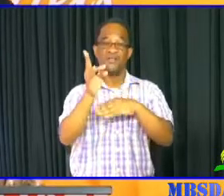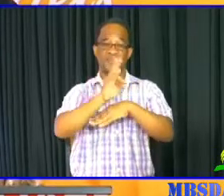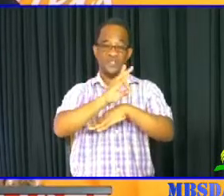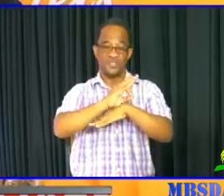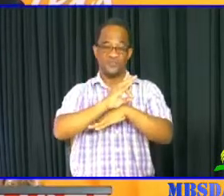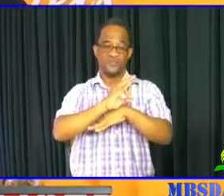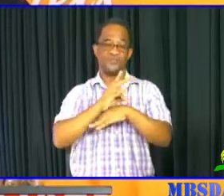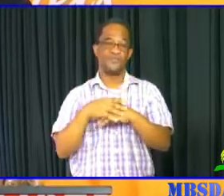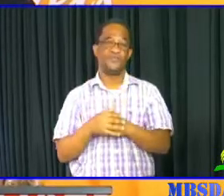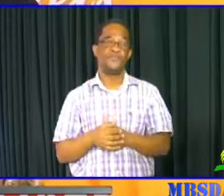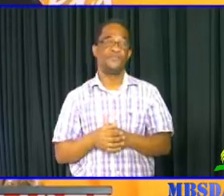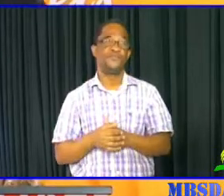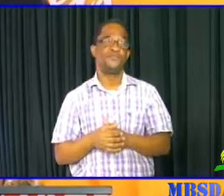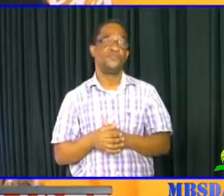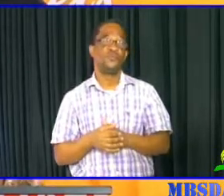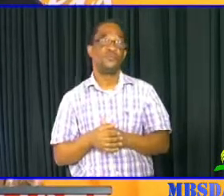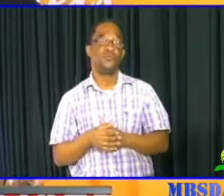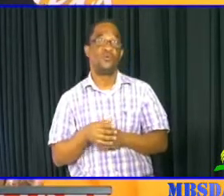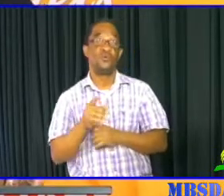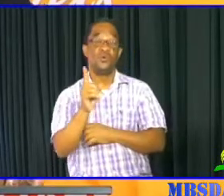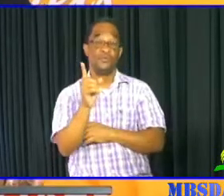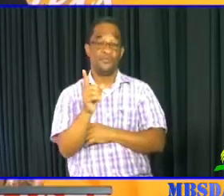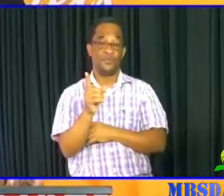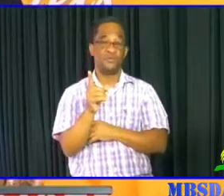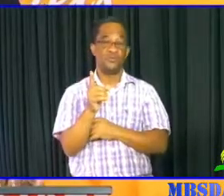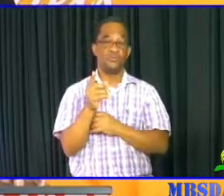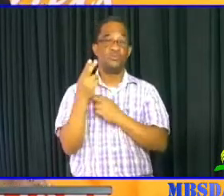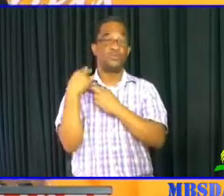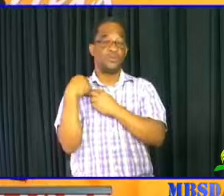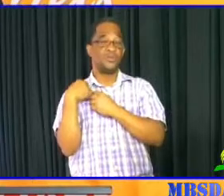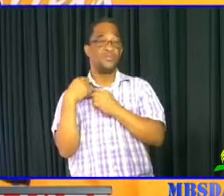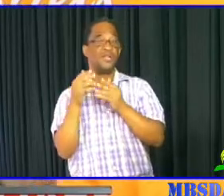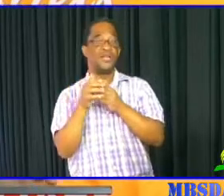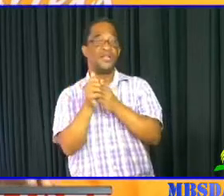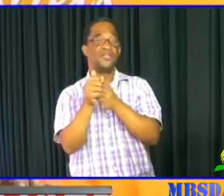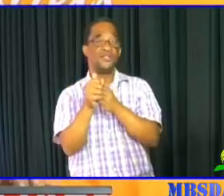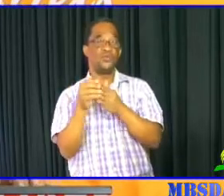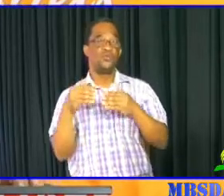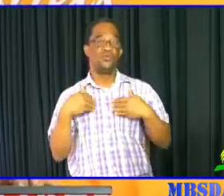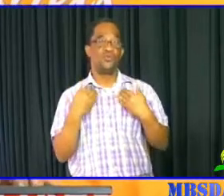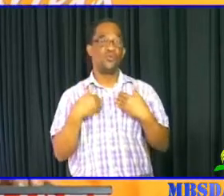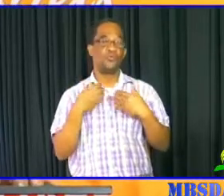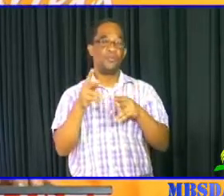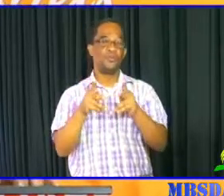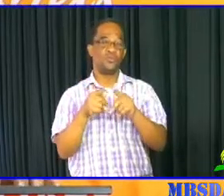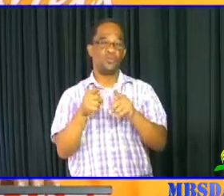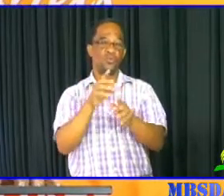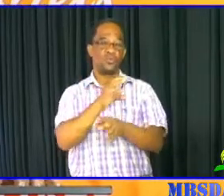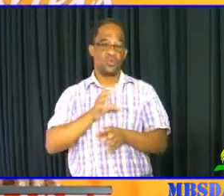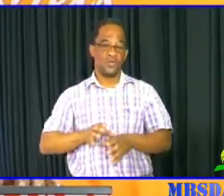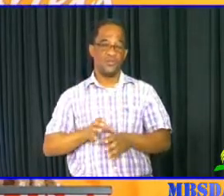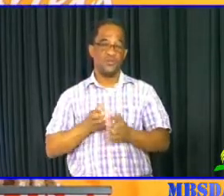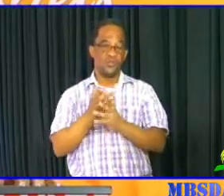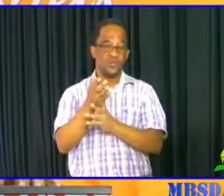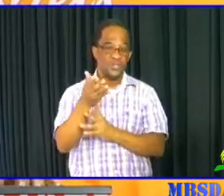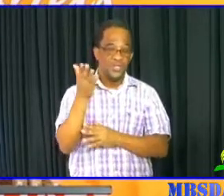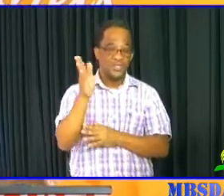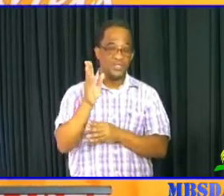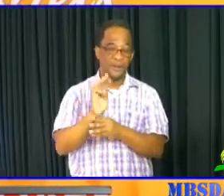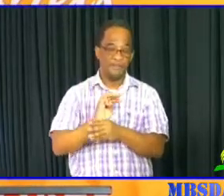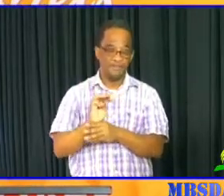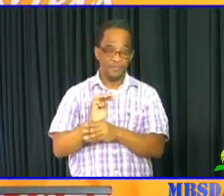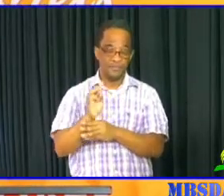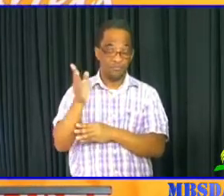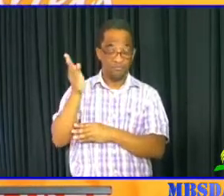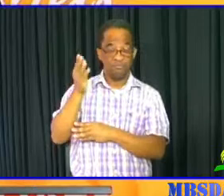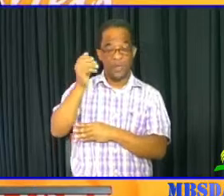Seventh-day Adventists, where he is responsible to leading young people to Christ through his ministry. He's a